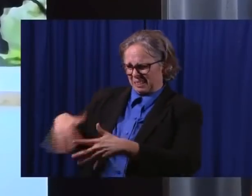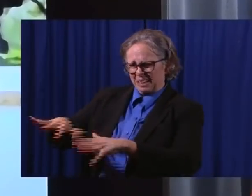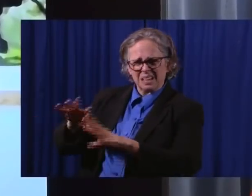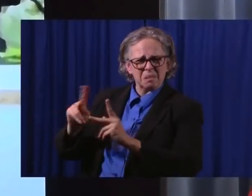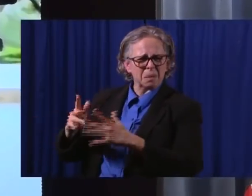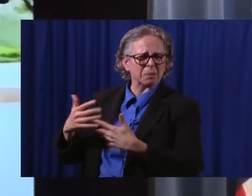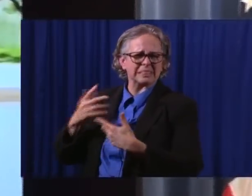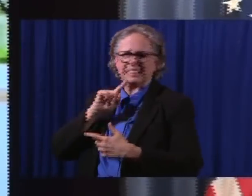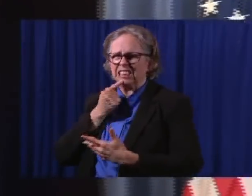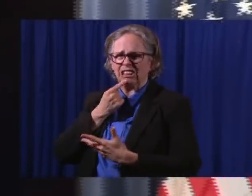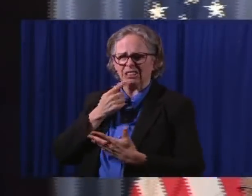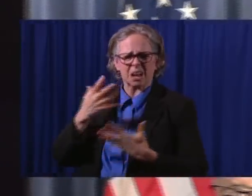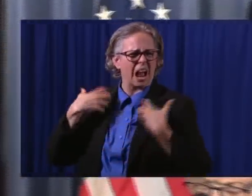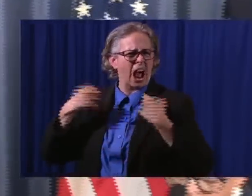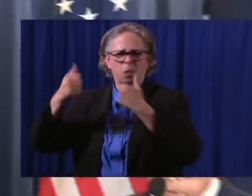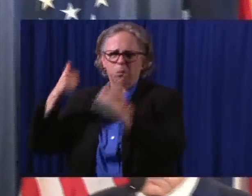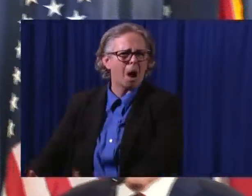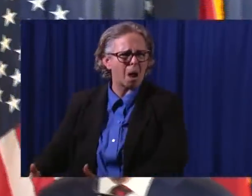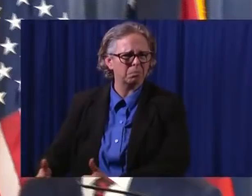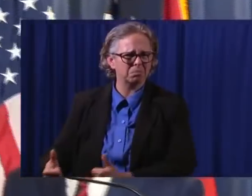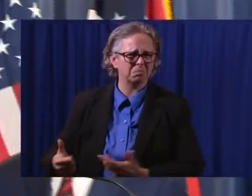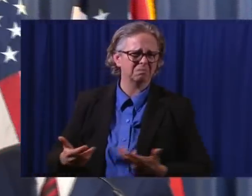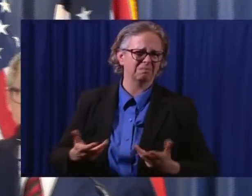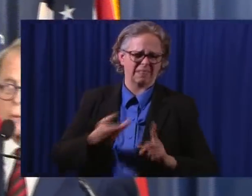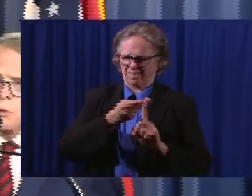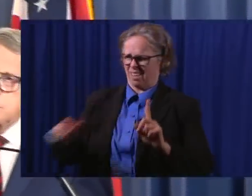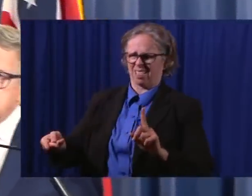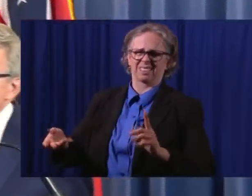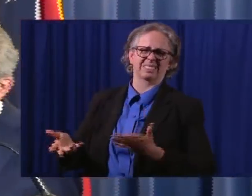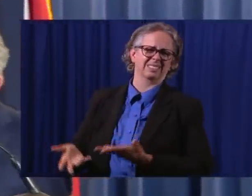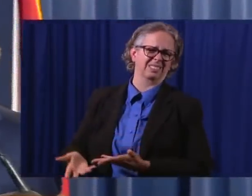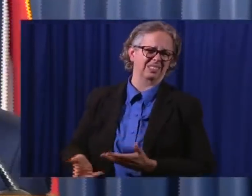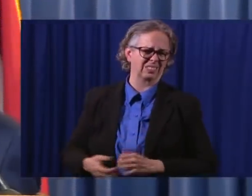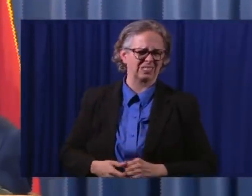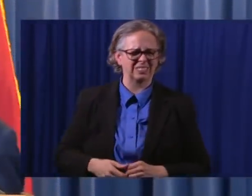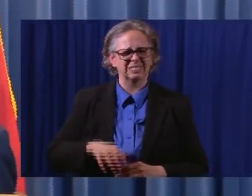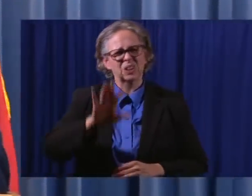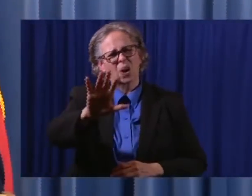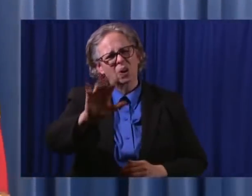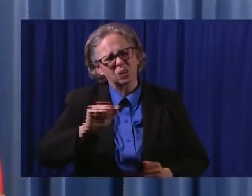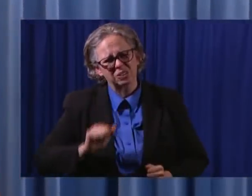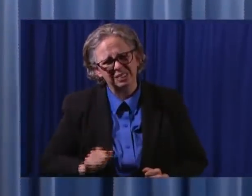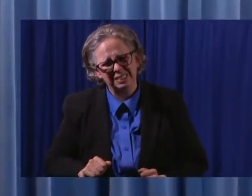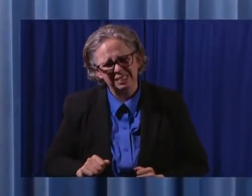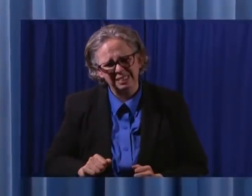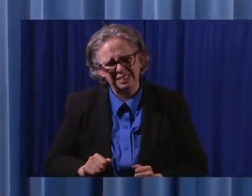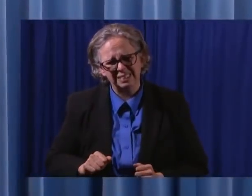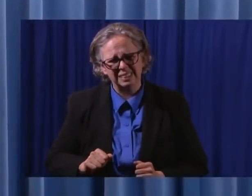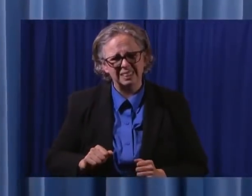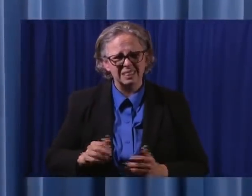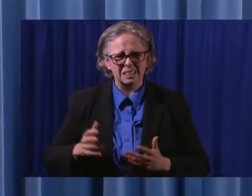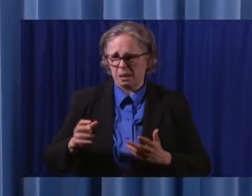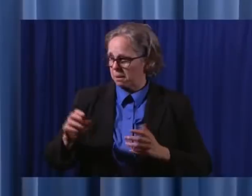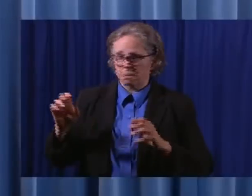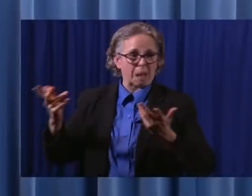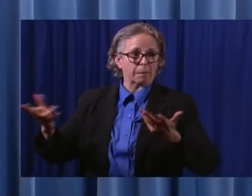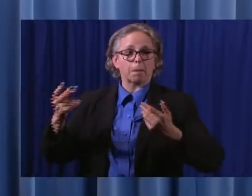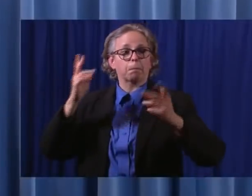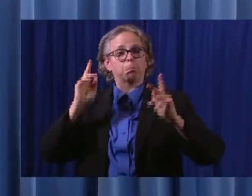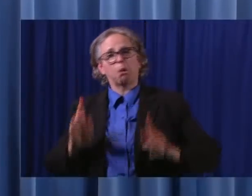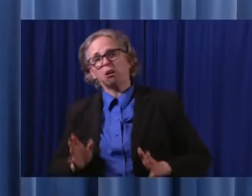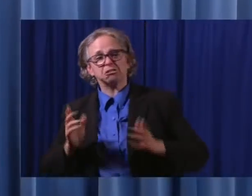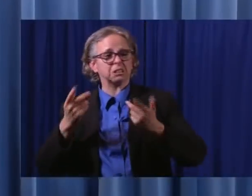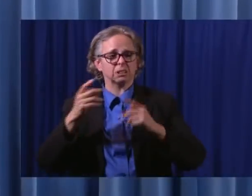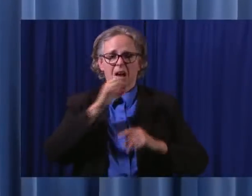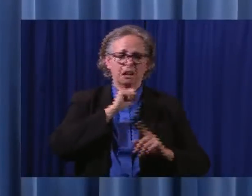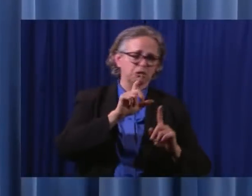point. So you could get, I guess, someone who's 20, 30 could get it, and then you